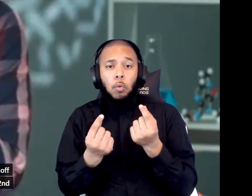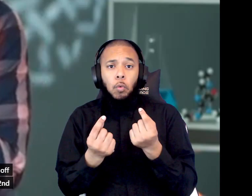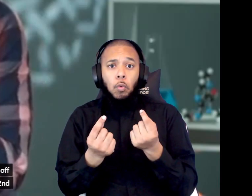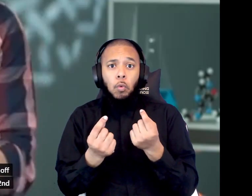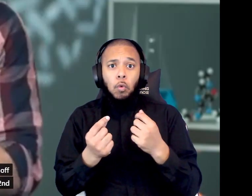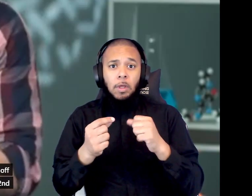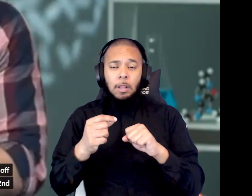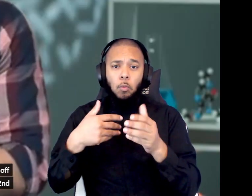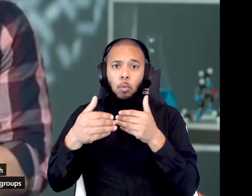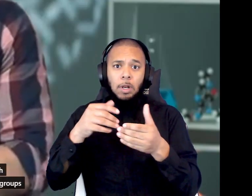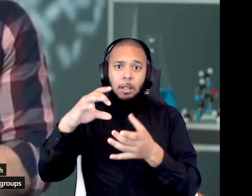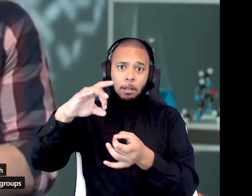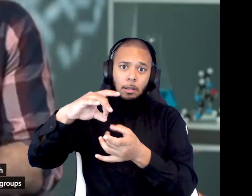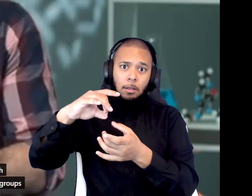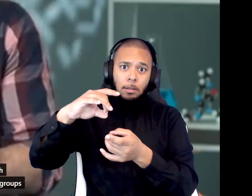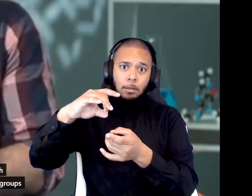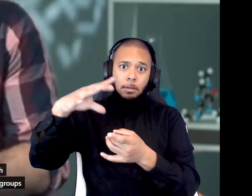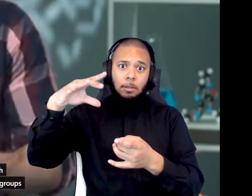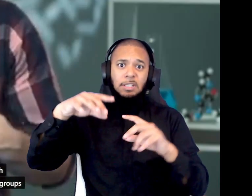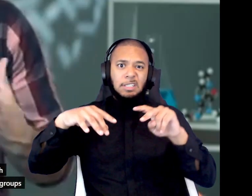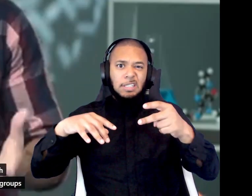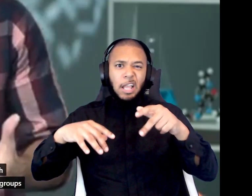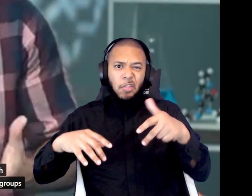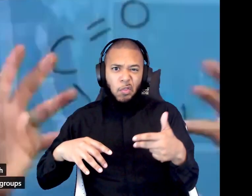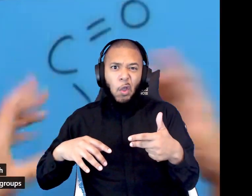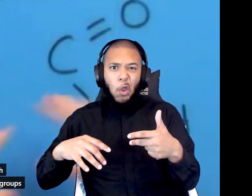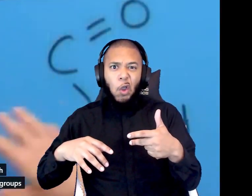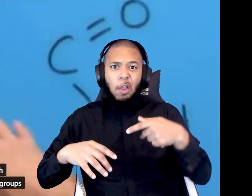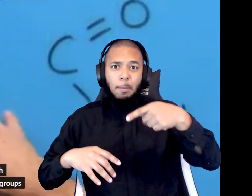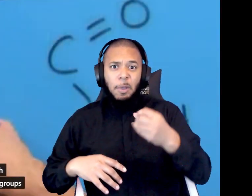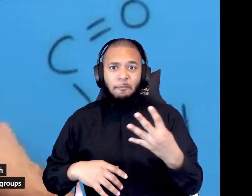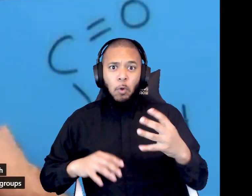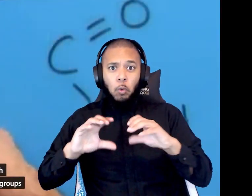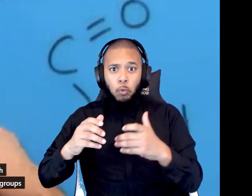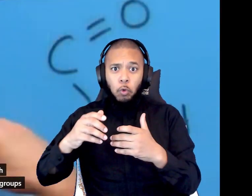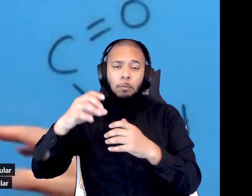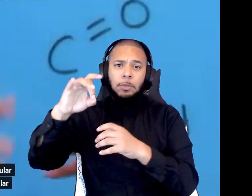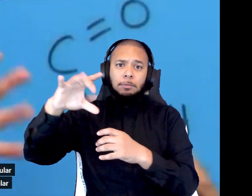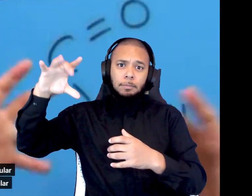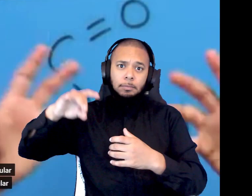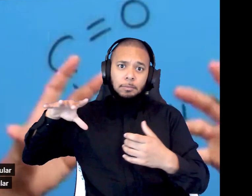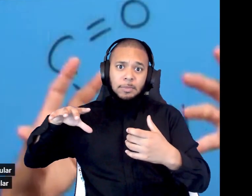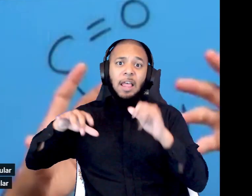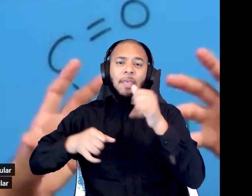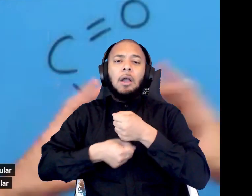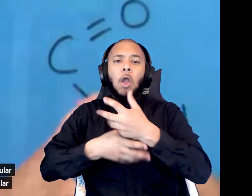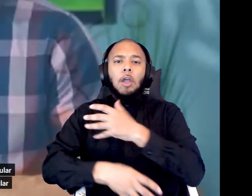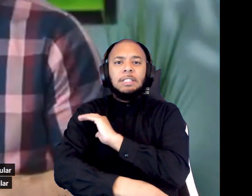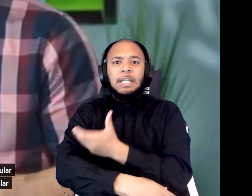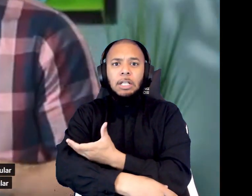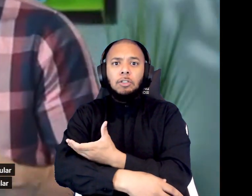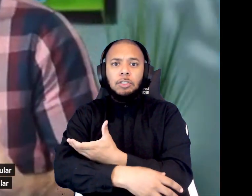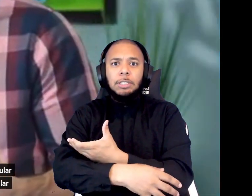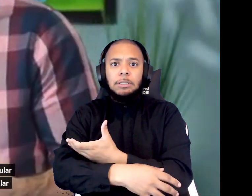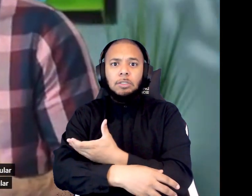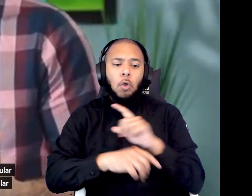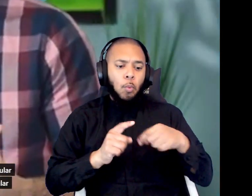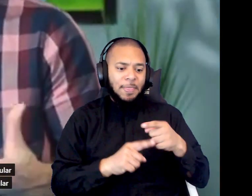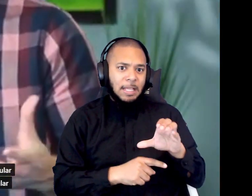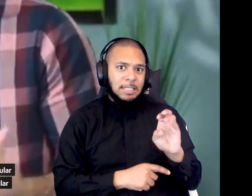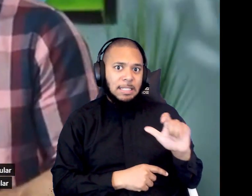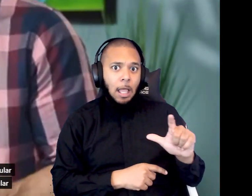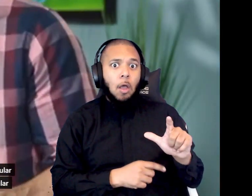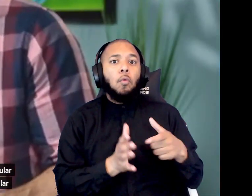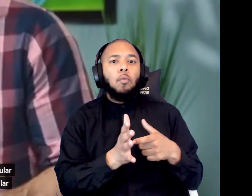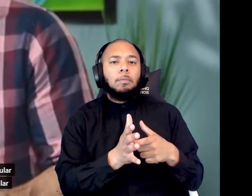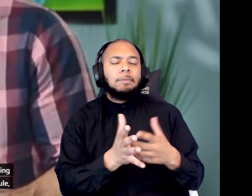break that bond between the second and third phosphate group, which releases energy. So these phosphate groups are incredibly important in all cellular